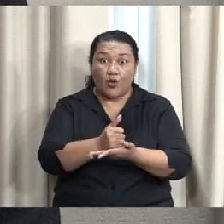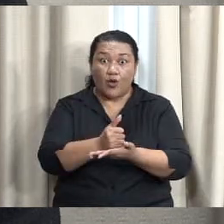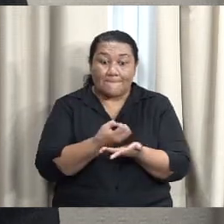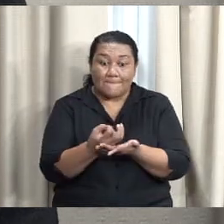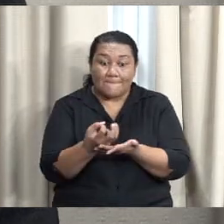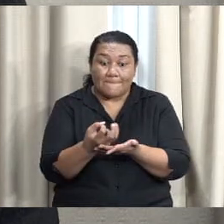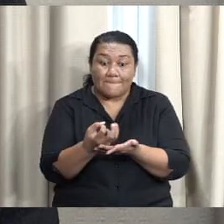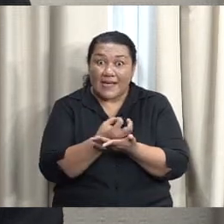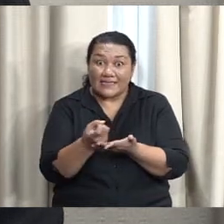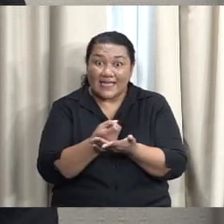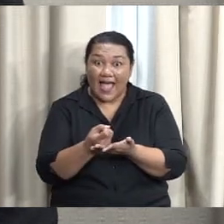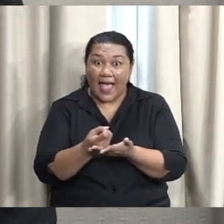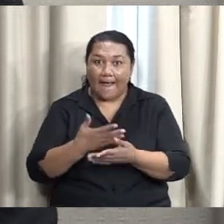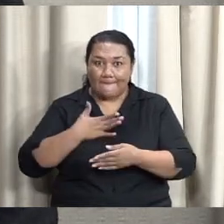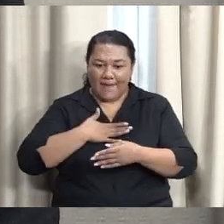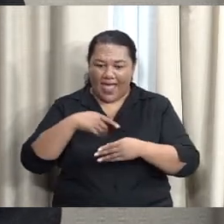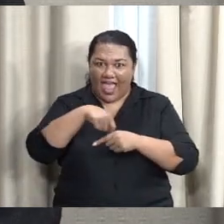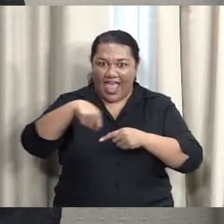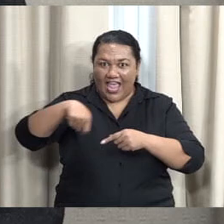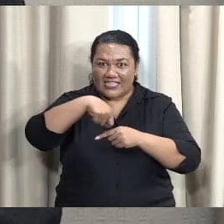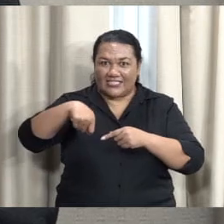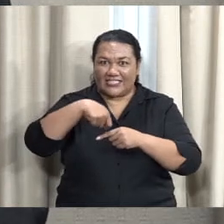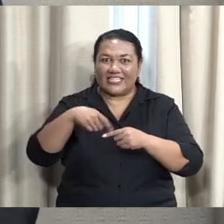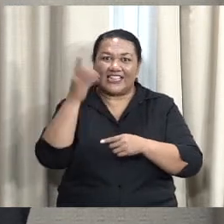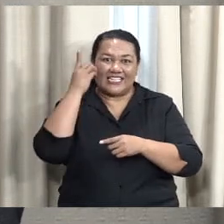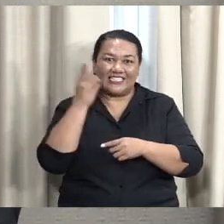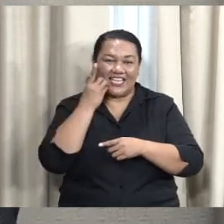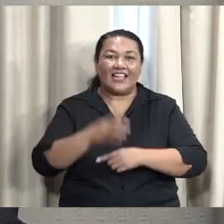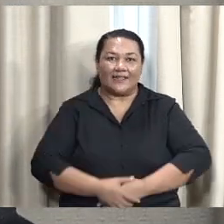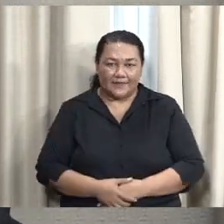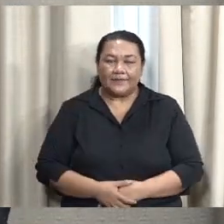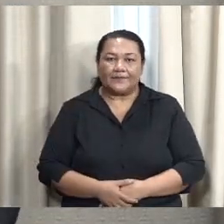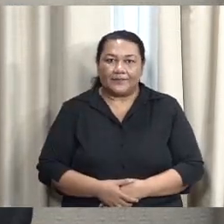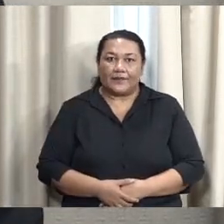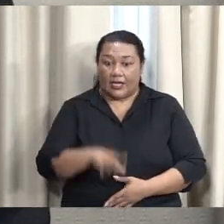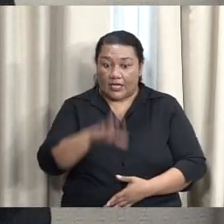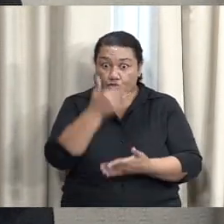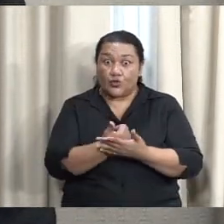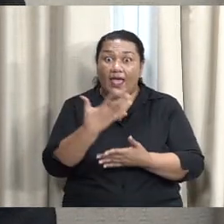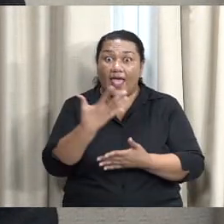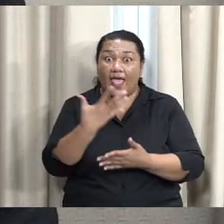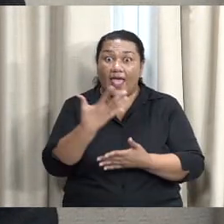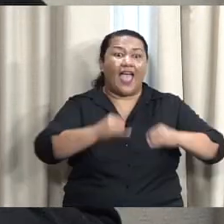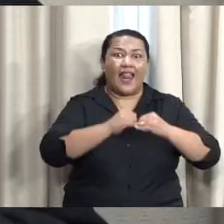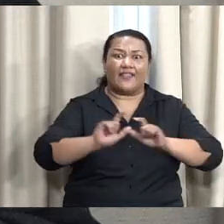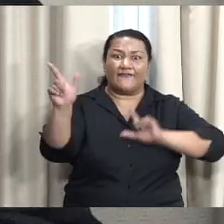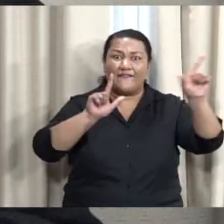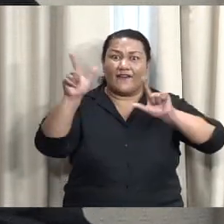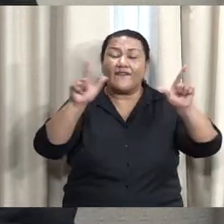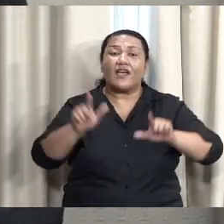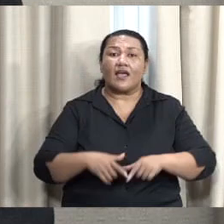digital MyCash platforms. And for students in maritime islands with no